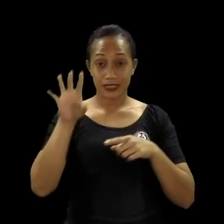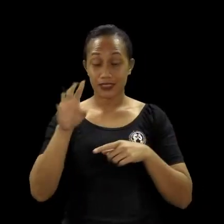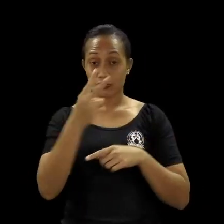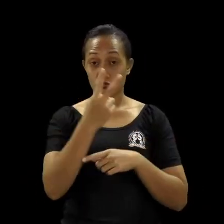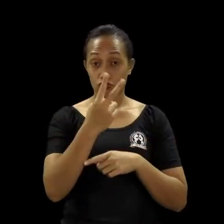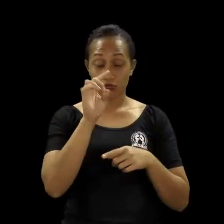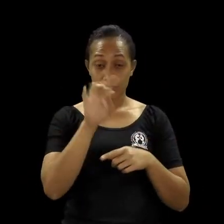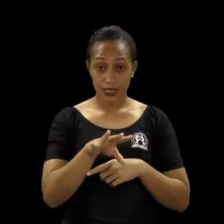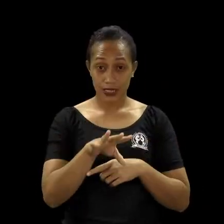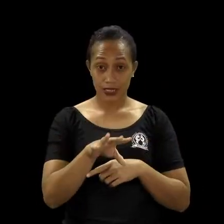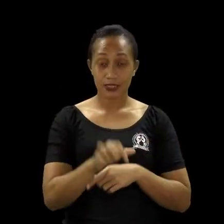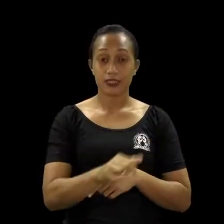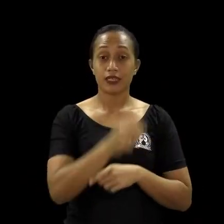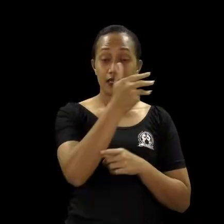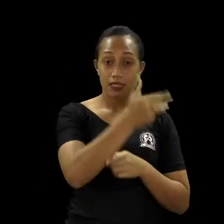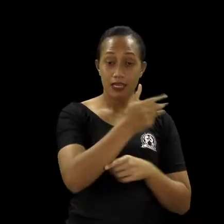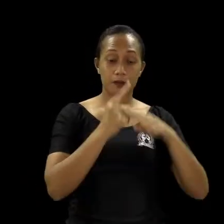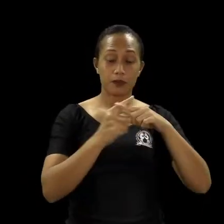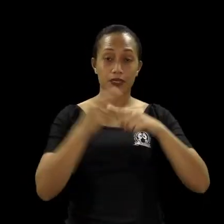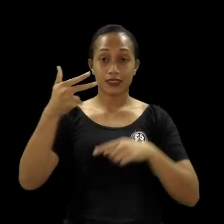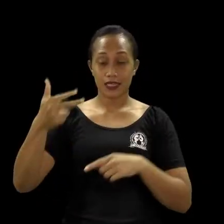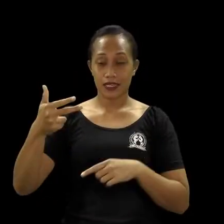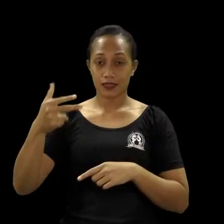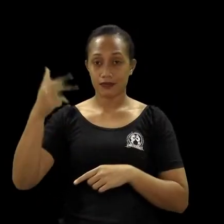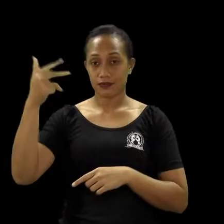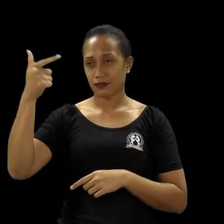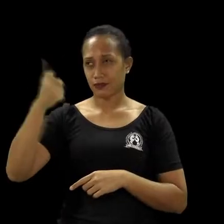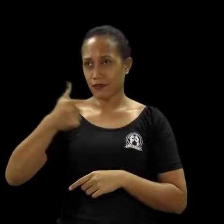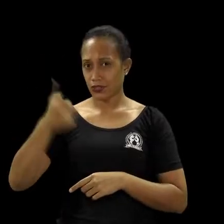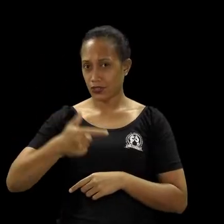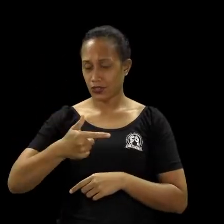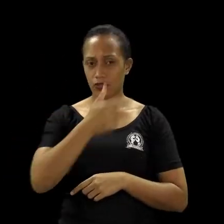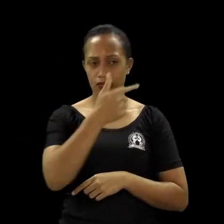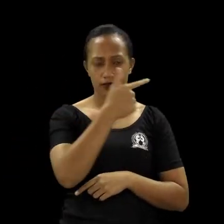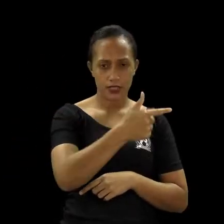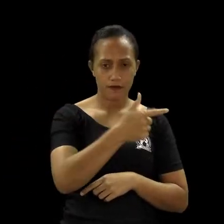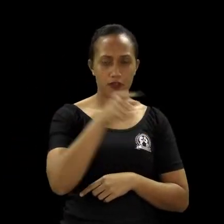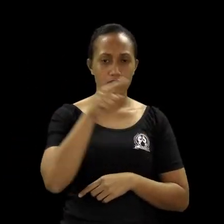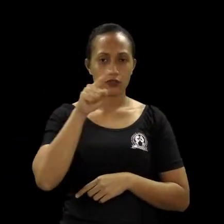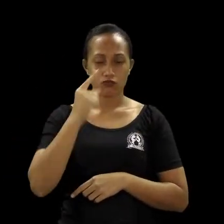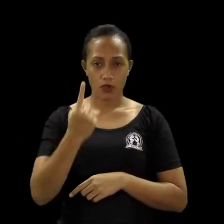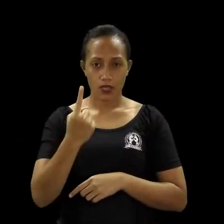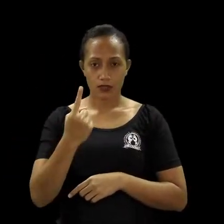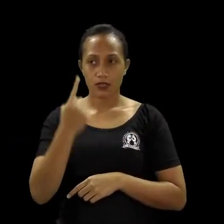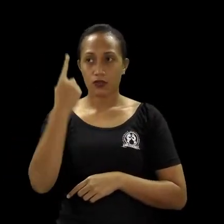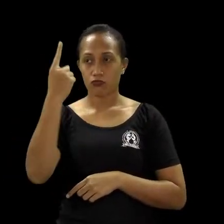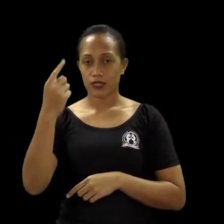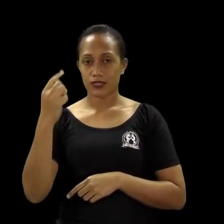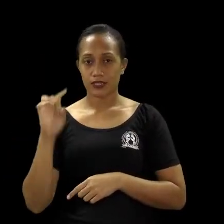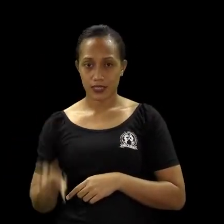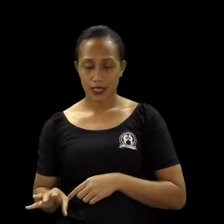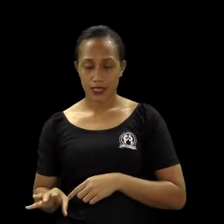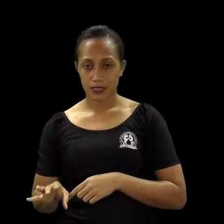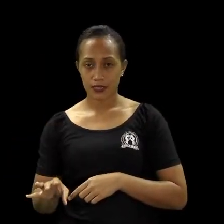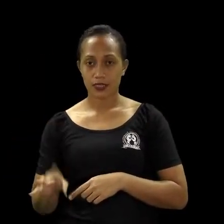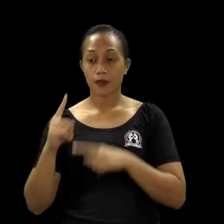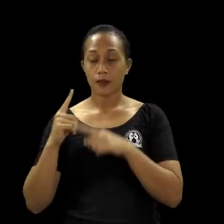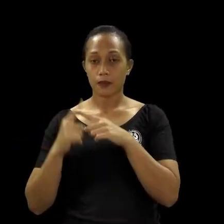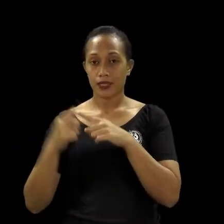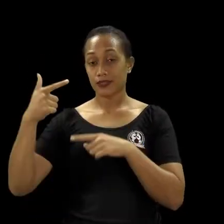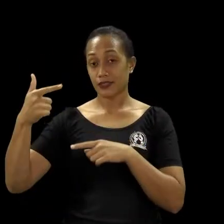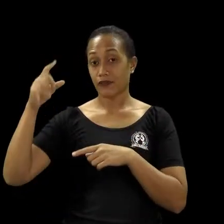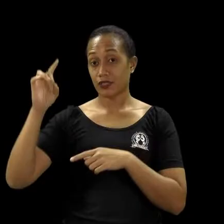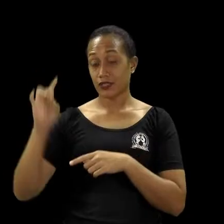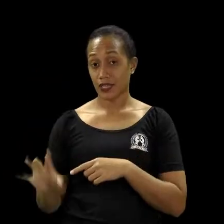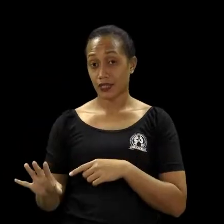2/10. 9 plus 8 is 17, so that's 7 ones and 1 10. So 1 10 plus